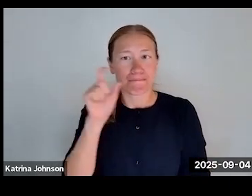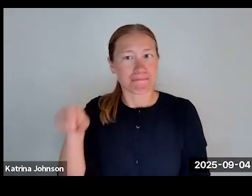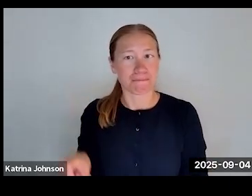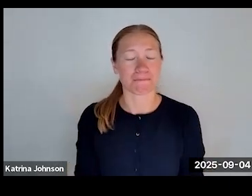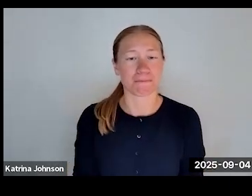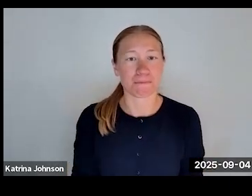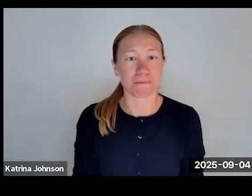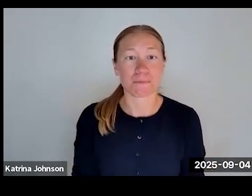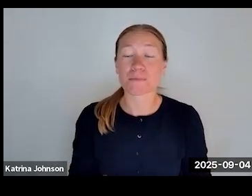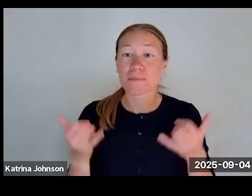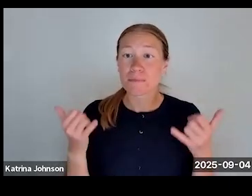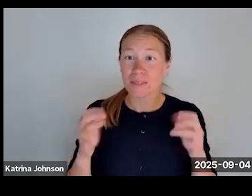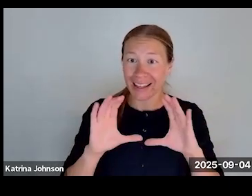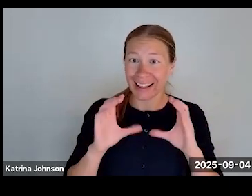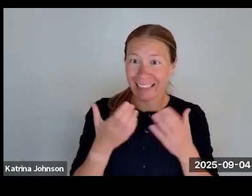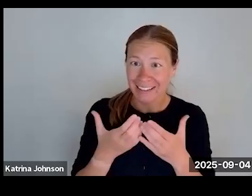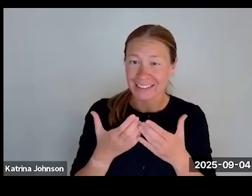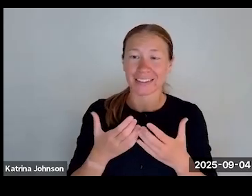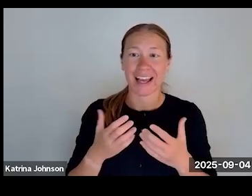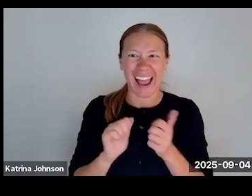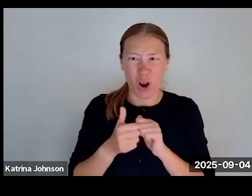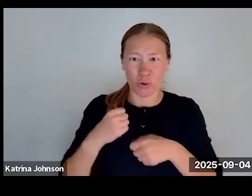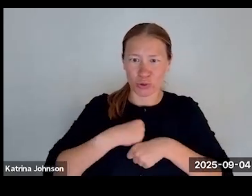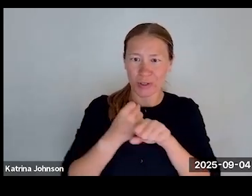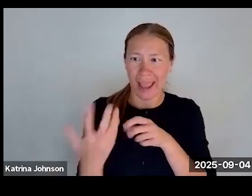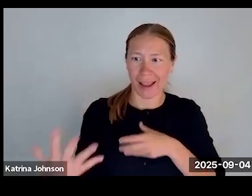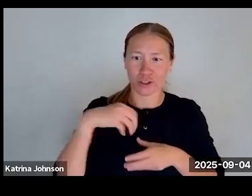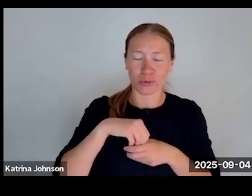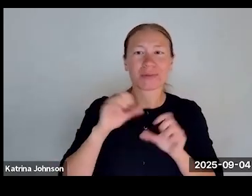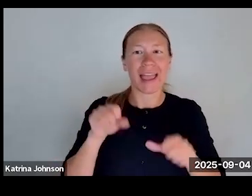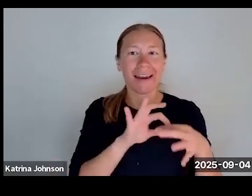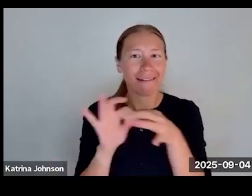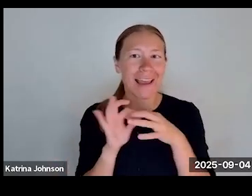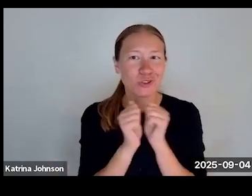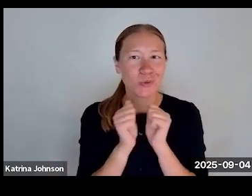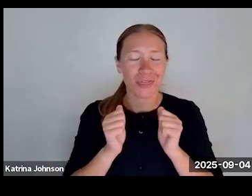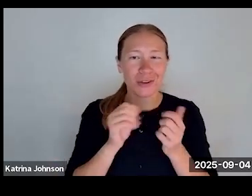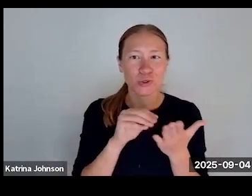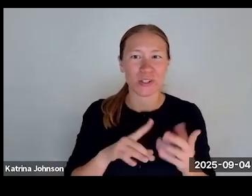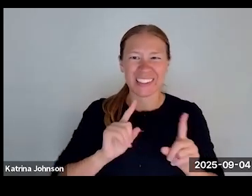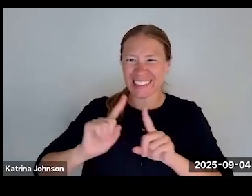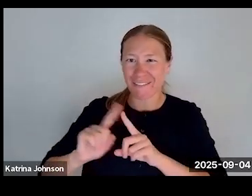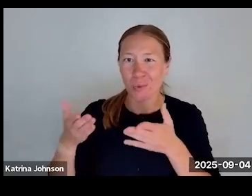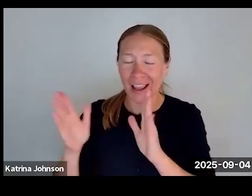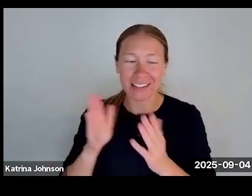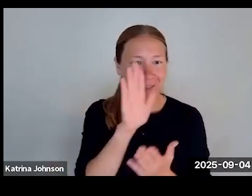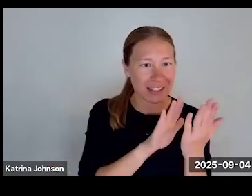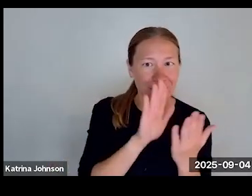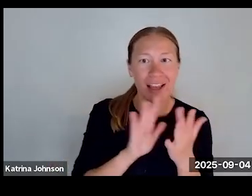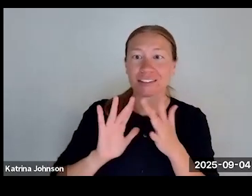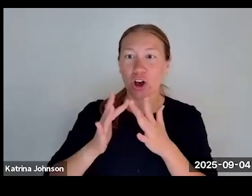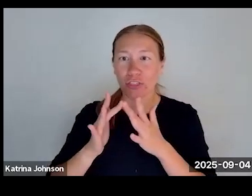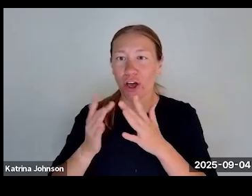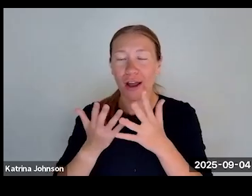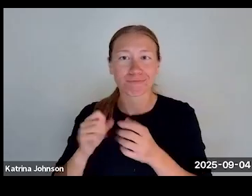To make classes inclusive, connect with students in different ways, face-to-face, online, even by phone, and